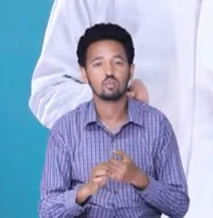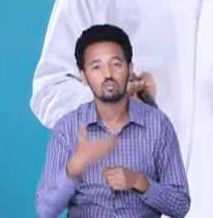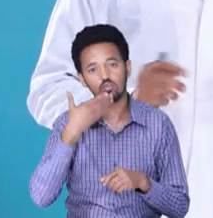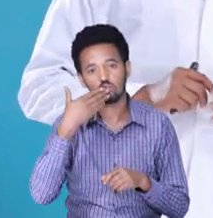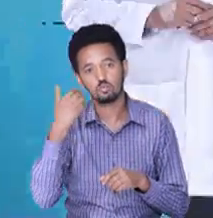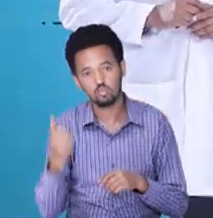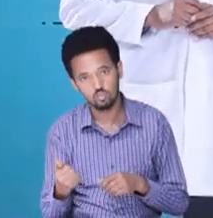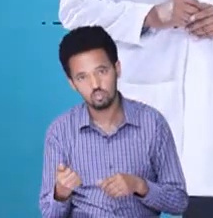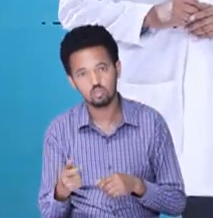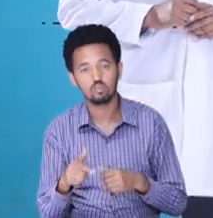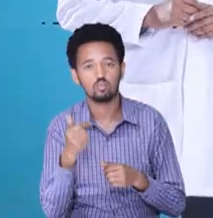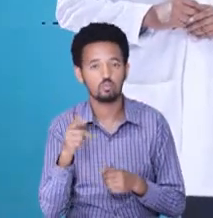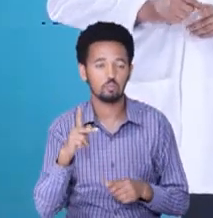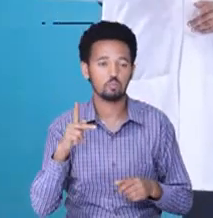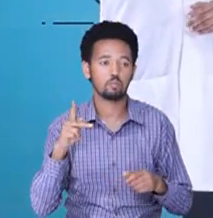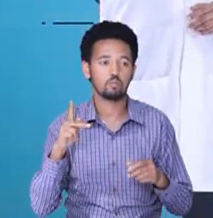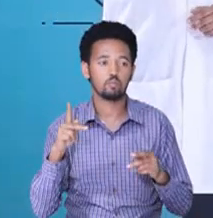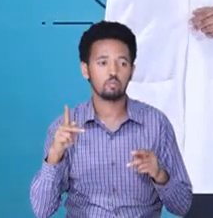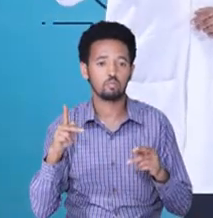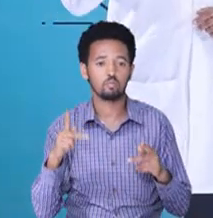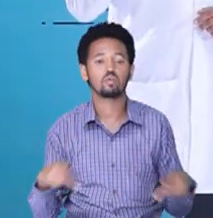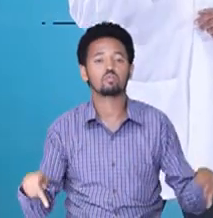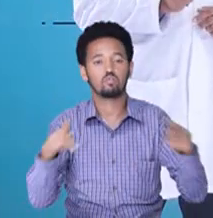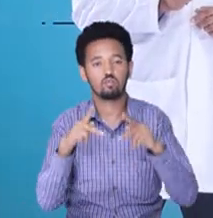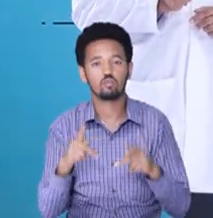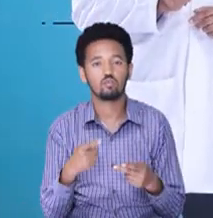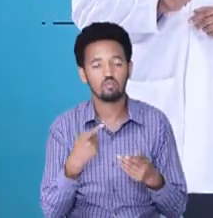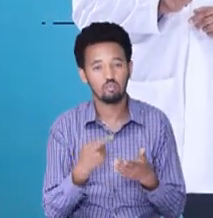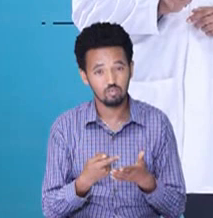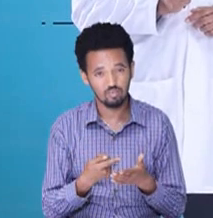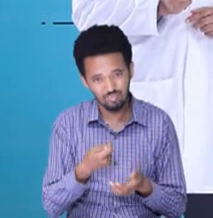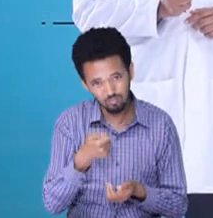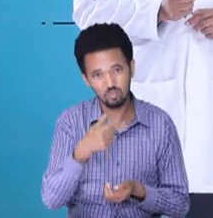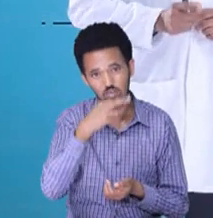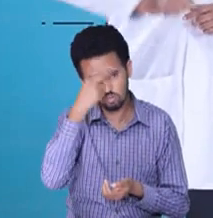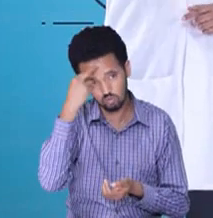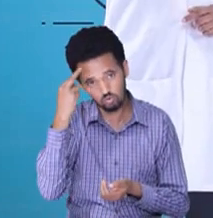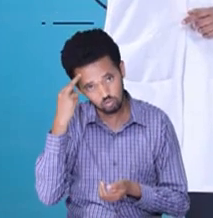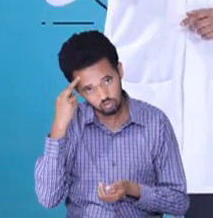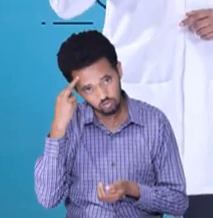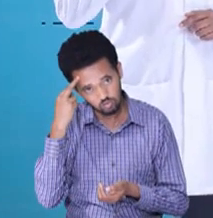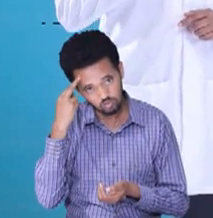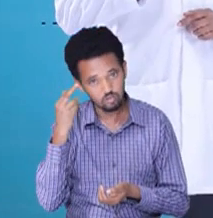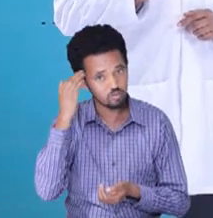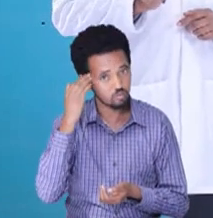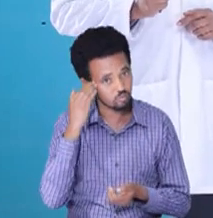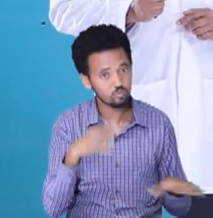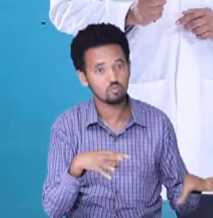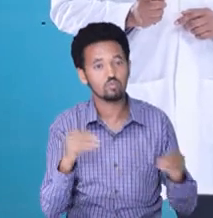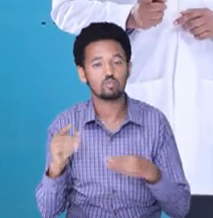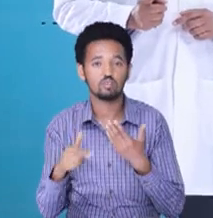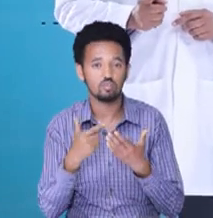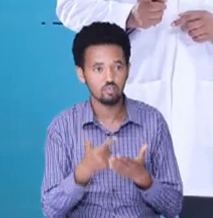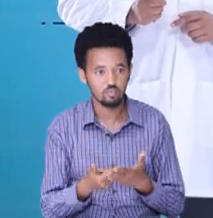especially the peasant. The immediate cause, mind student, the immediate cause